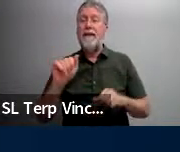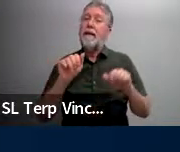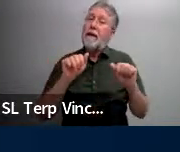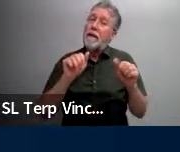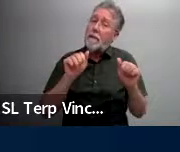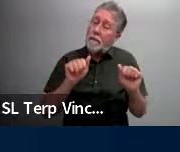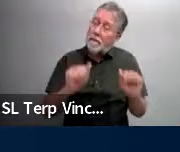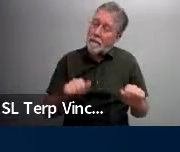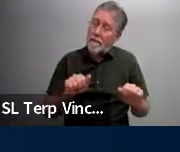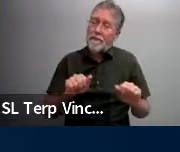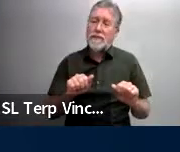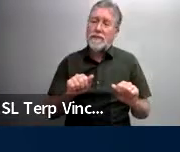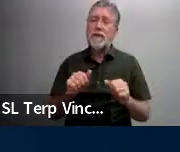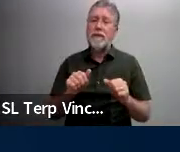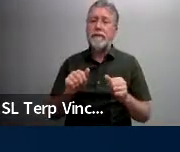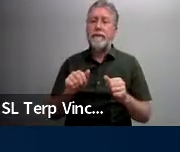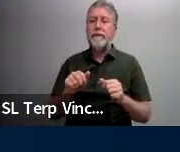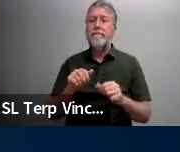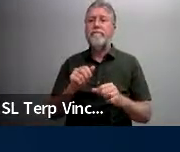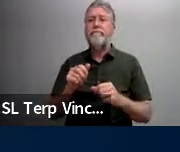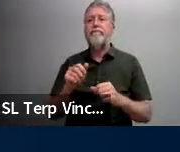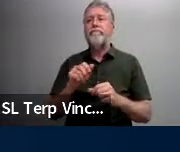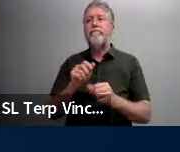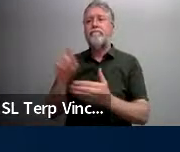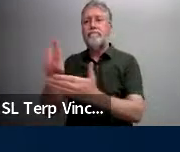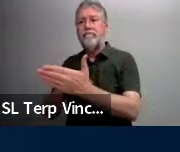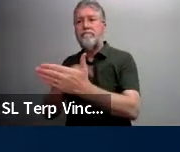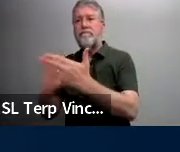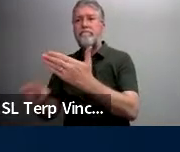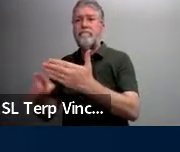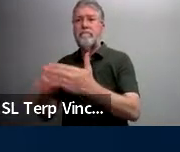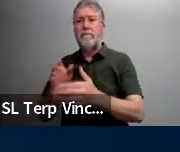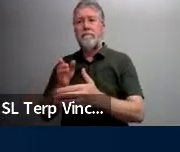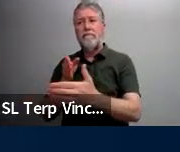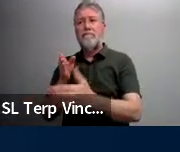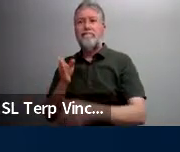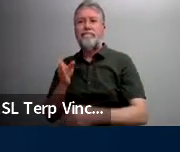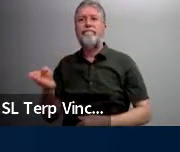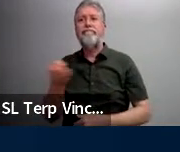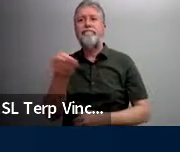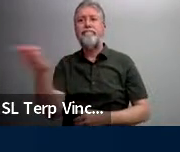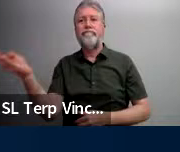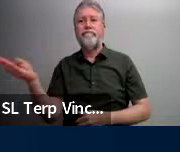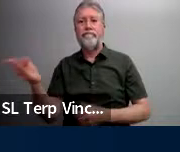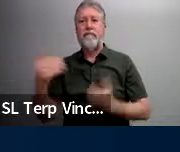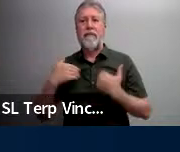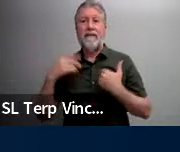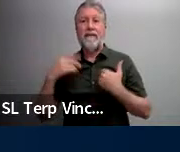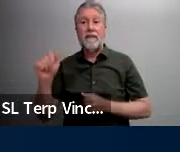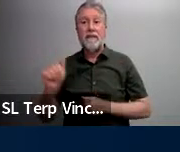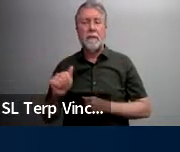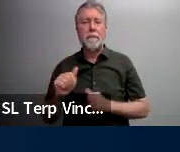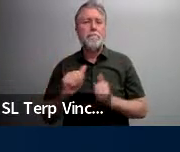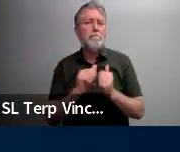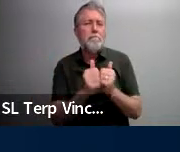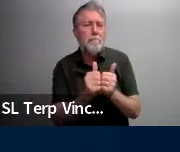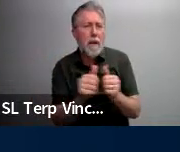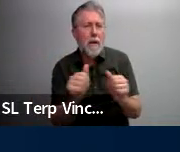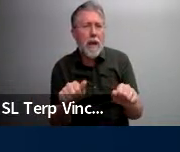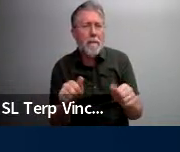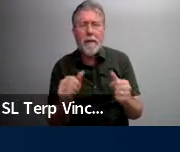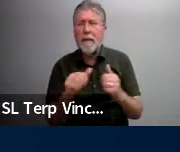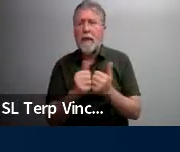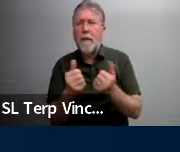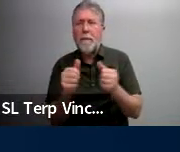discriminating against disabled people. So how might that happen? And I just wanted to give you a couple